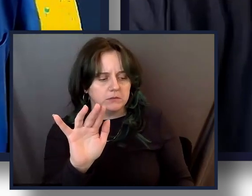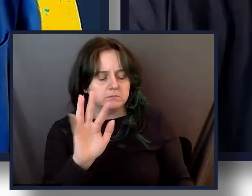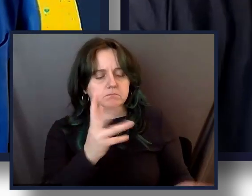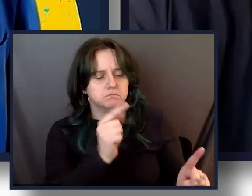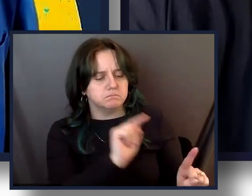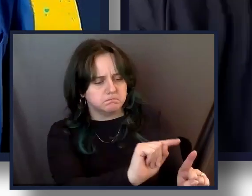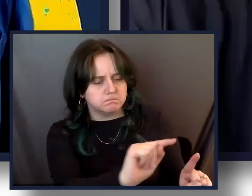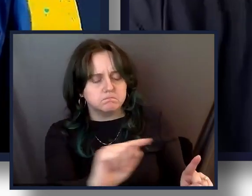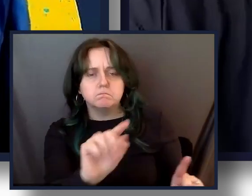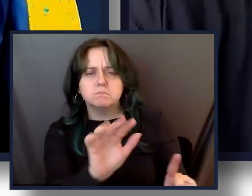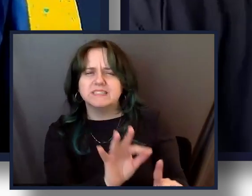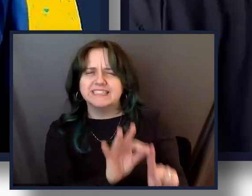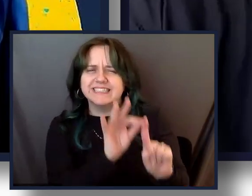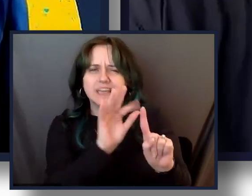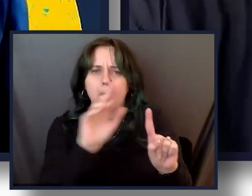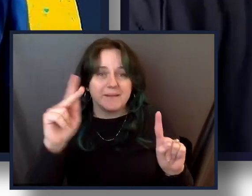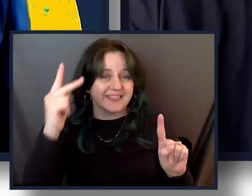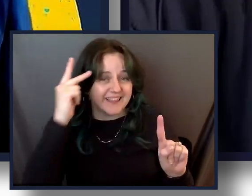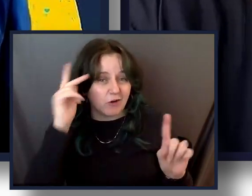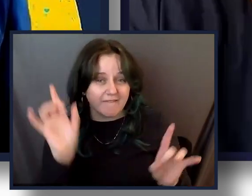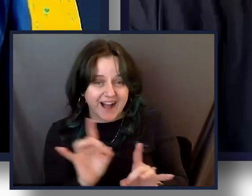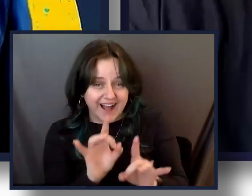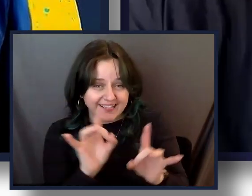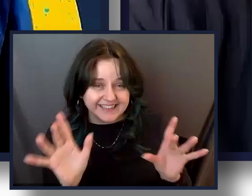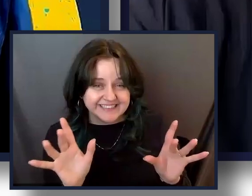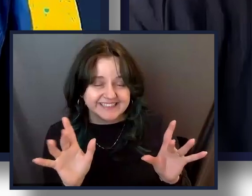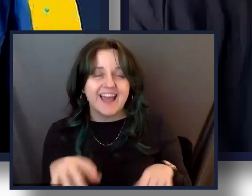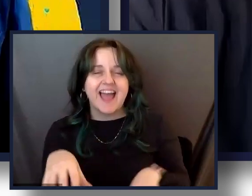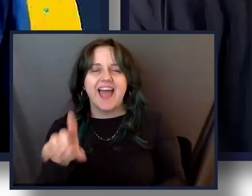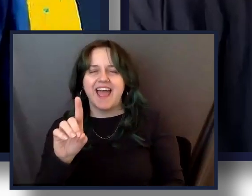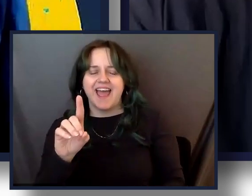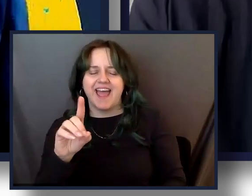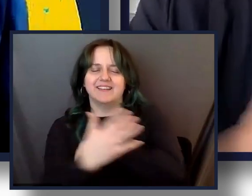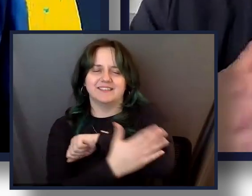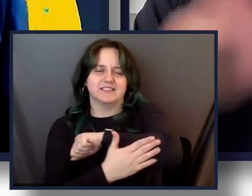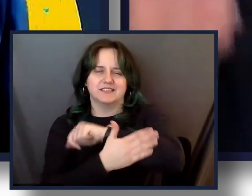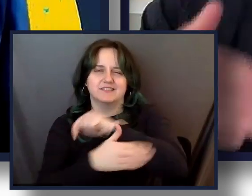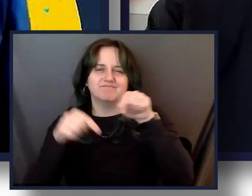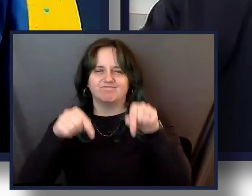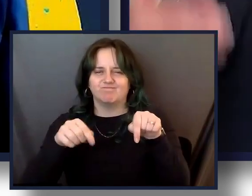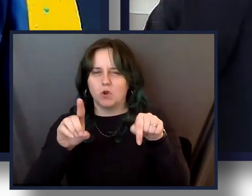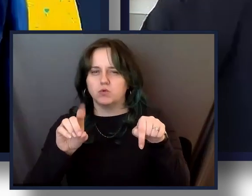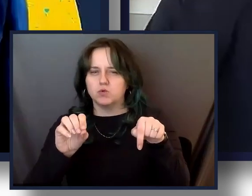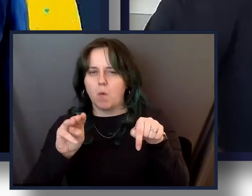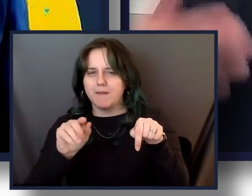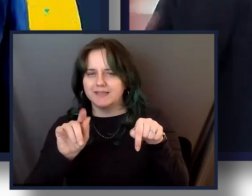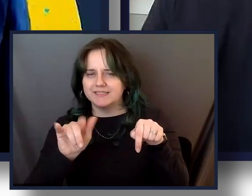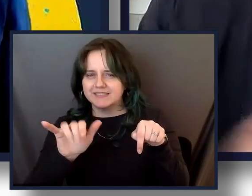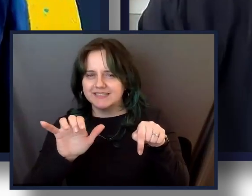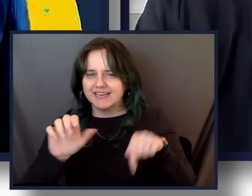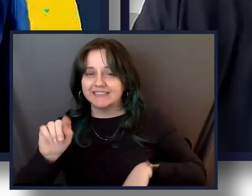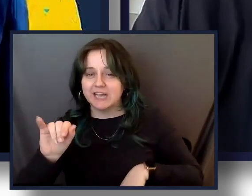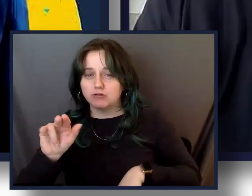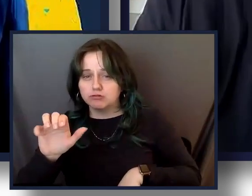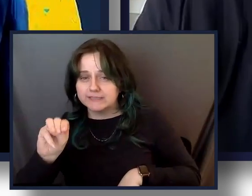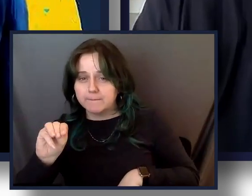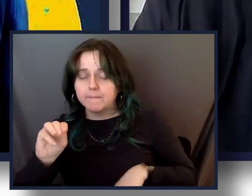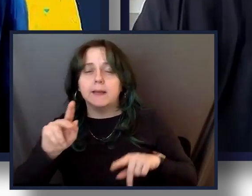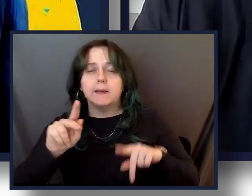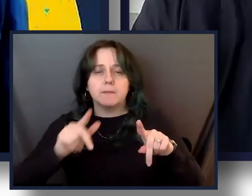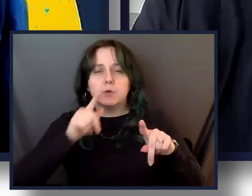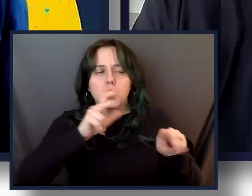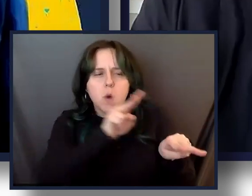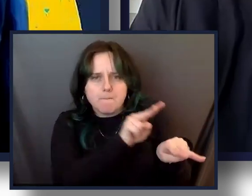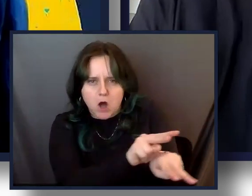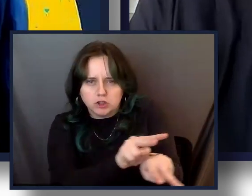especially political violence and domestic terrorism here in the United States. People who have been monitoring the growth of groups